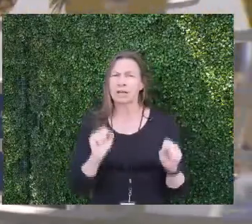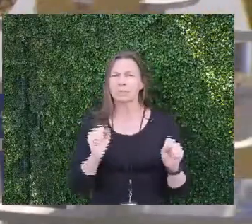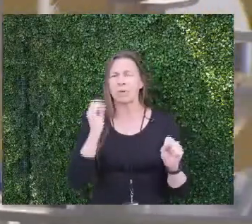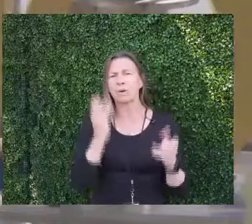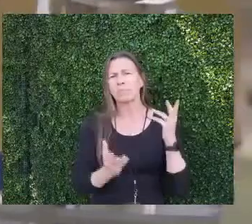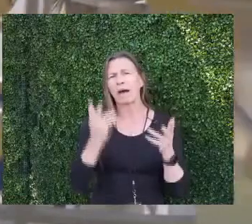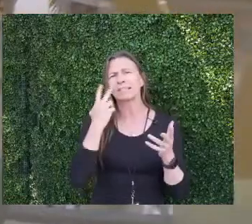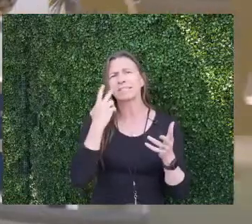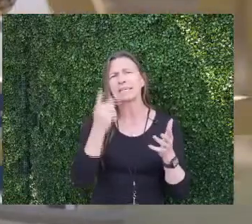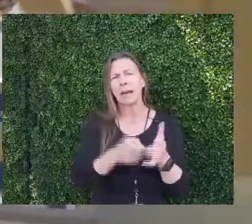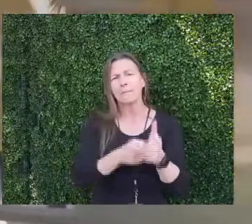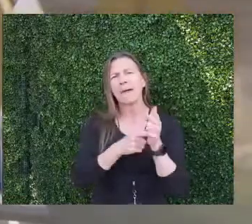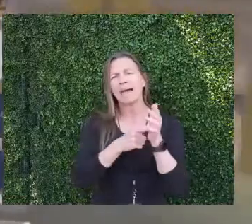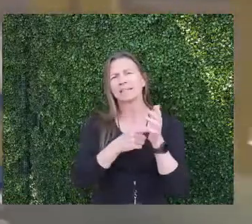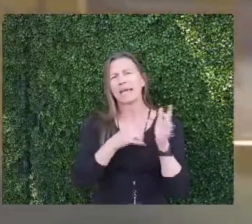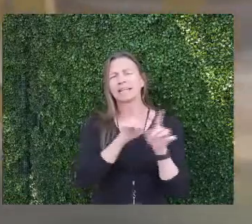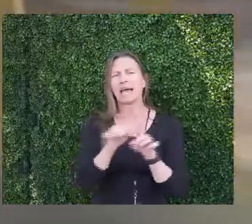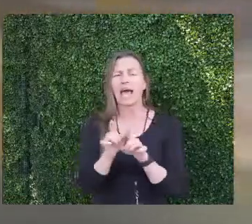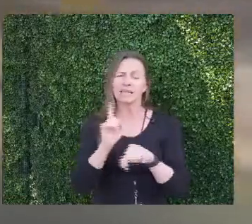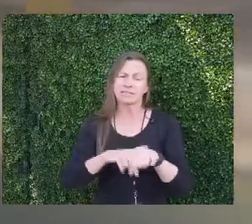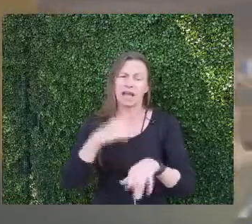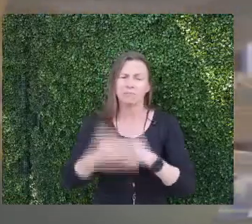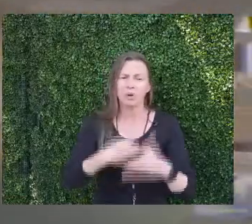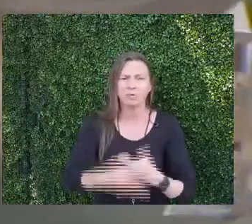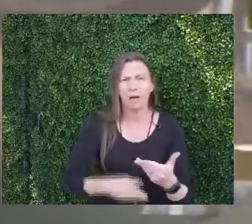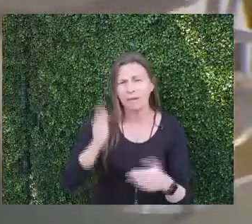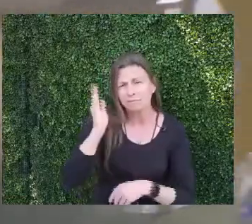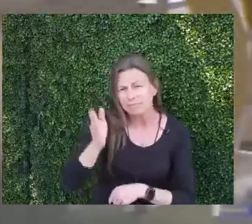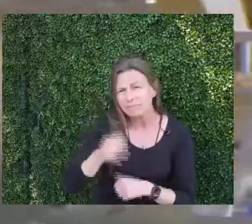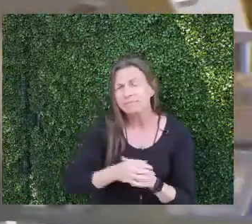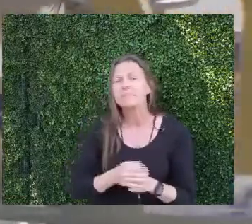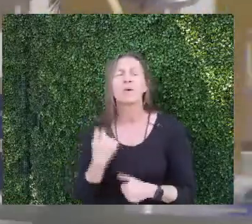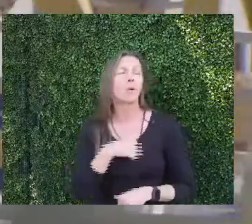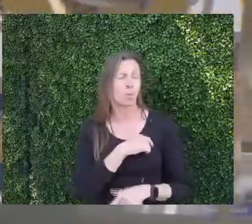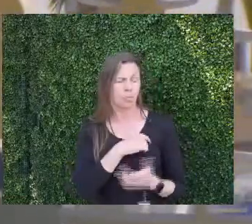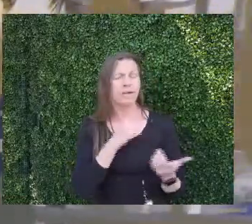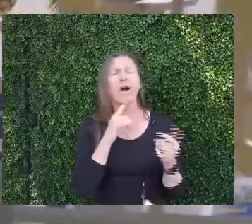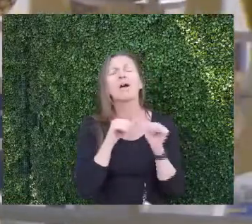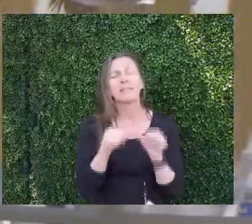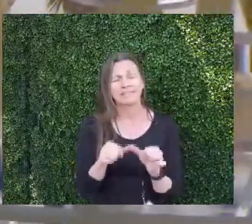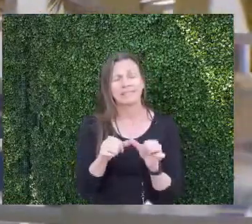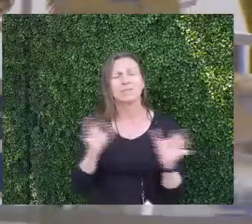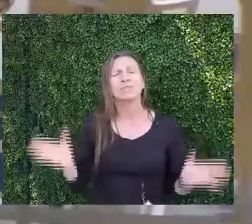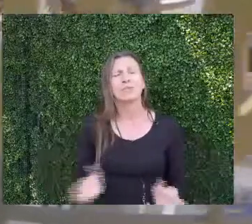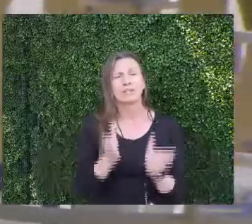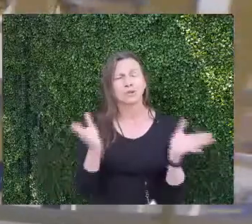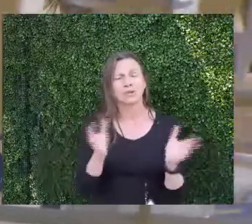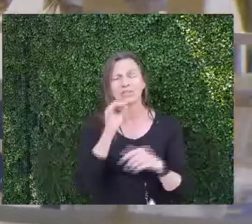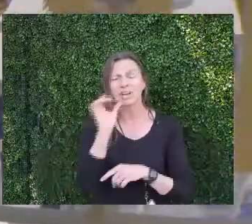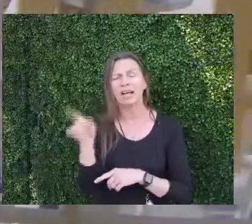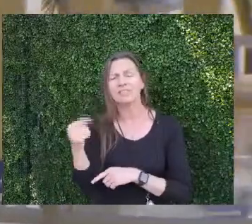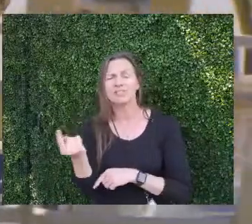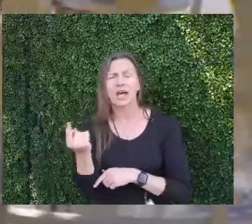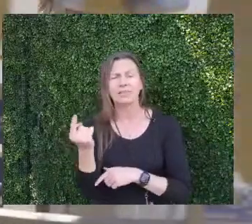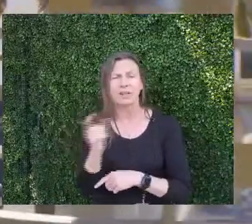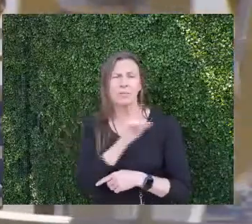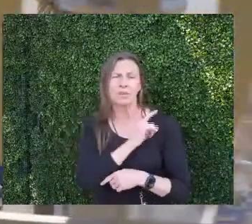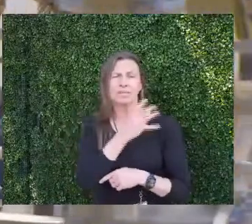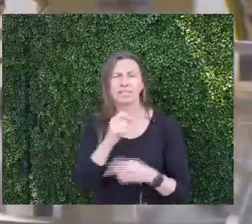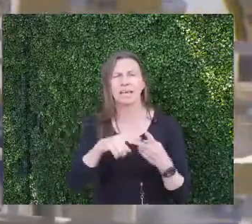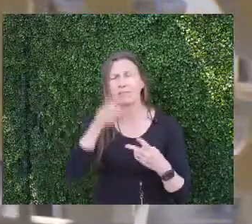mandate as time goes on? Well, we're continuing to encourage not only police and fire. We've been coming up with some creative incentive